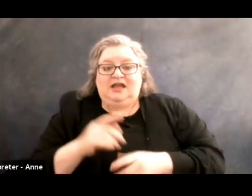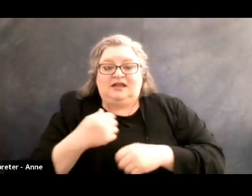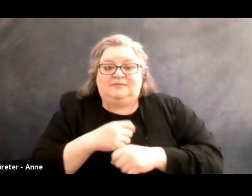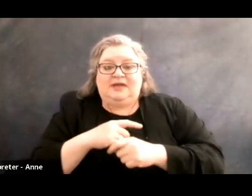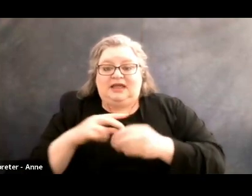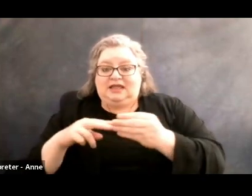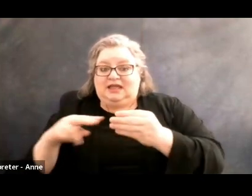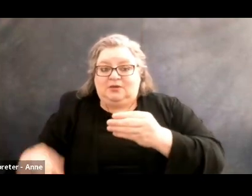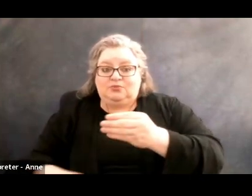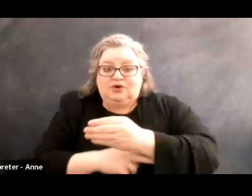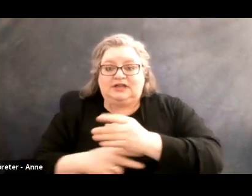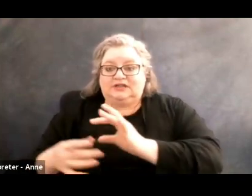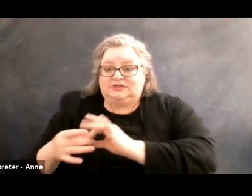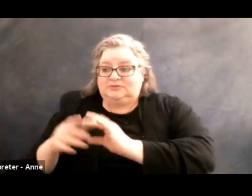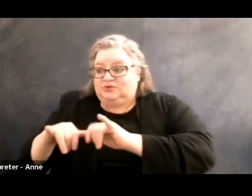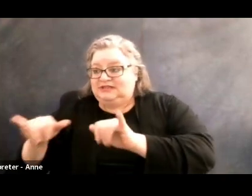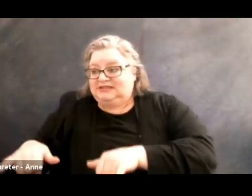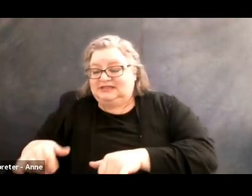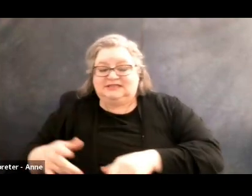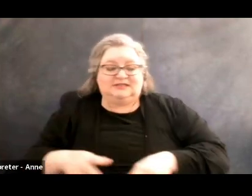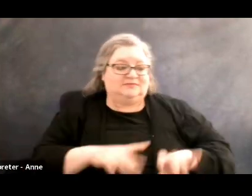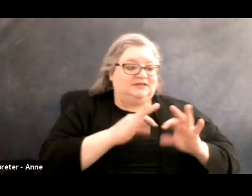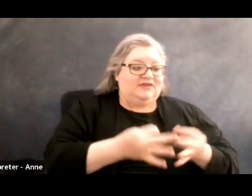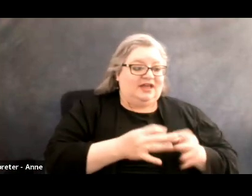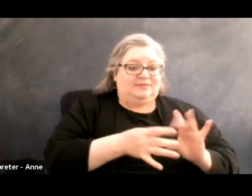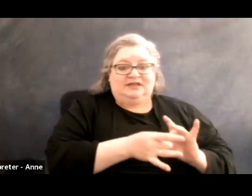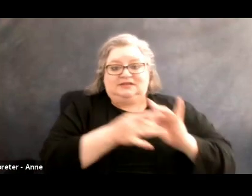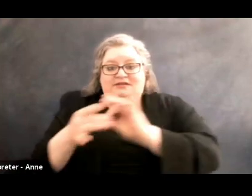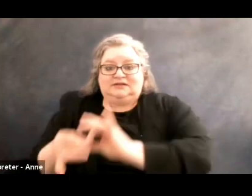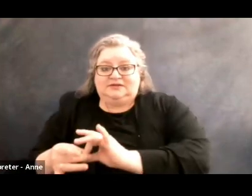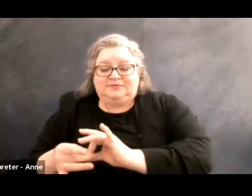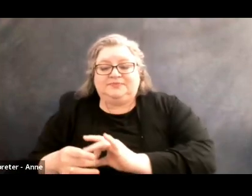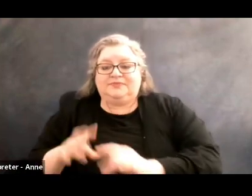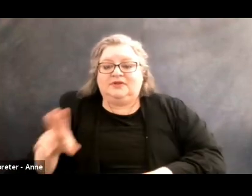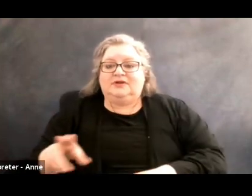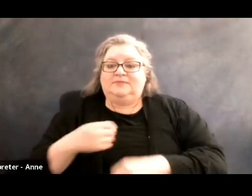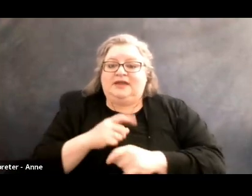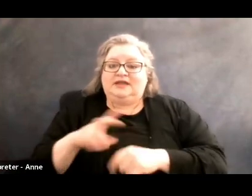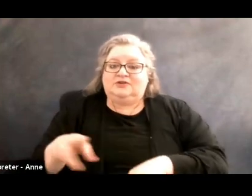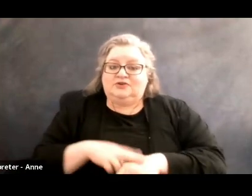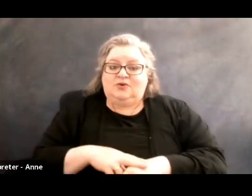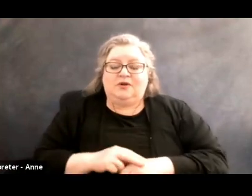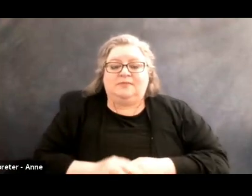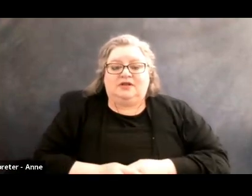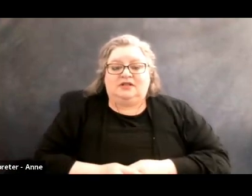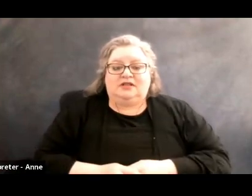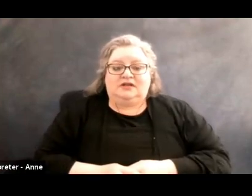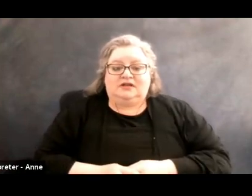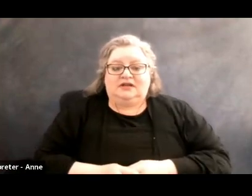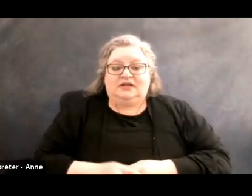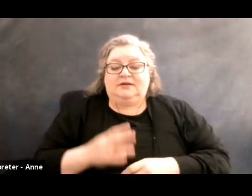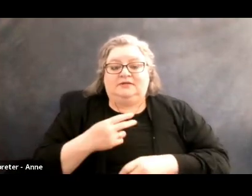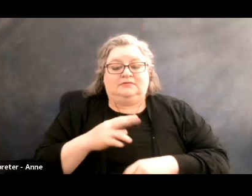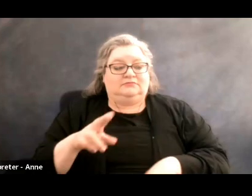between systems and families, normalizing crises, normalizing the need for a